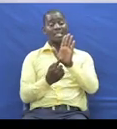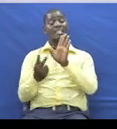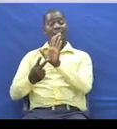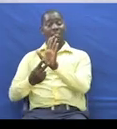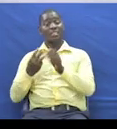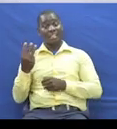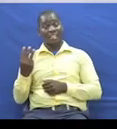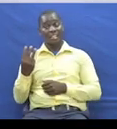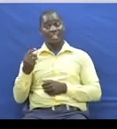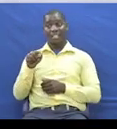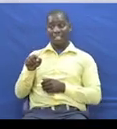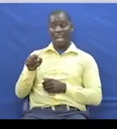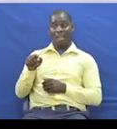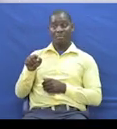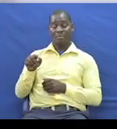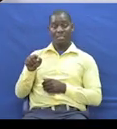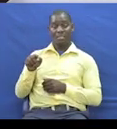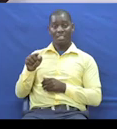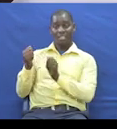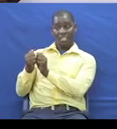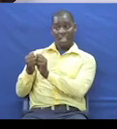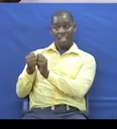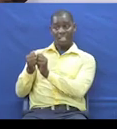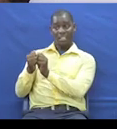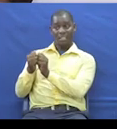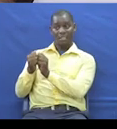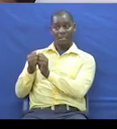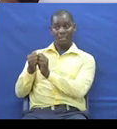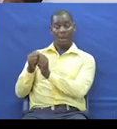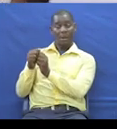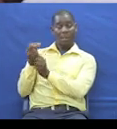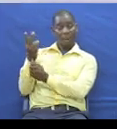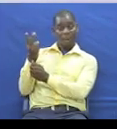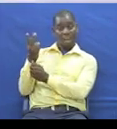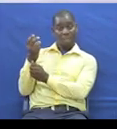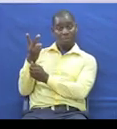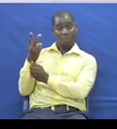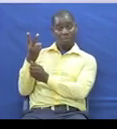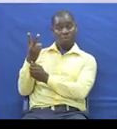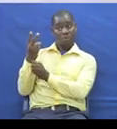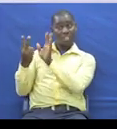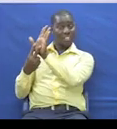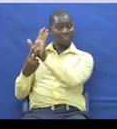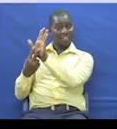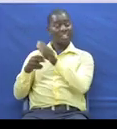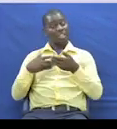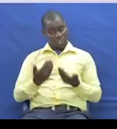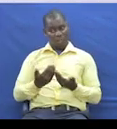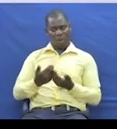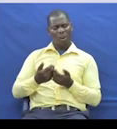673 times 10 power negative 27 coulomb. But